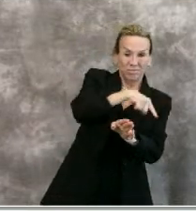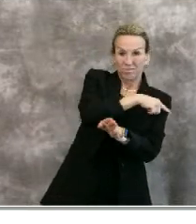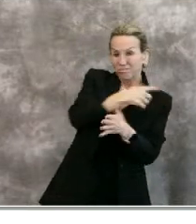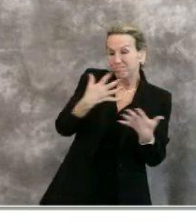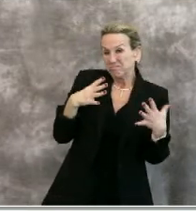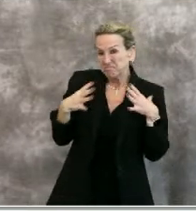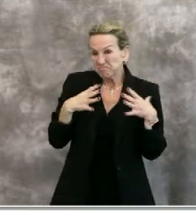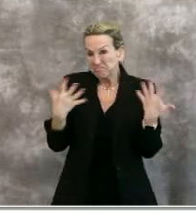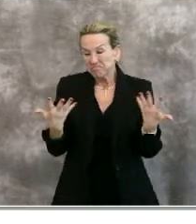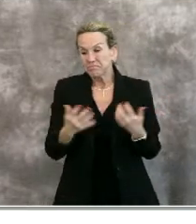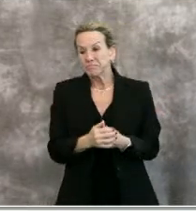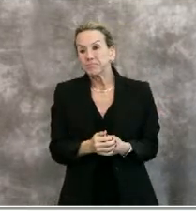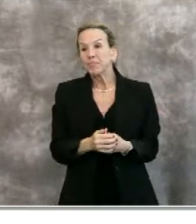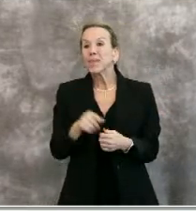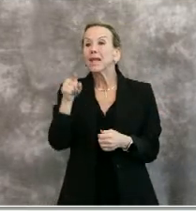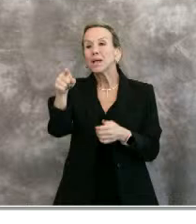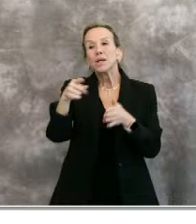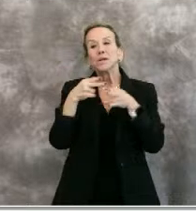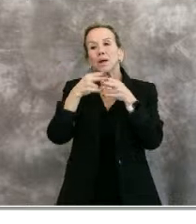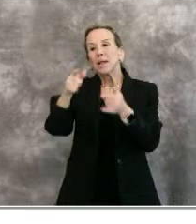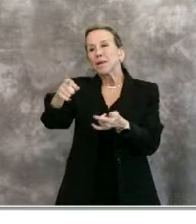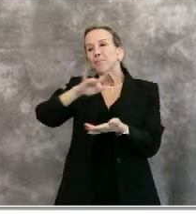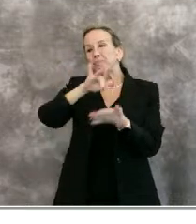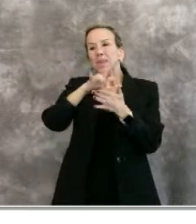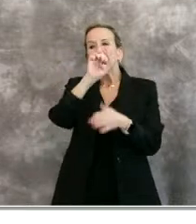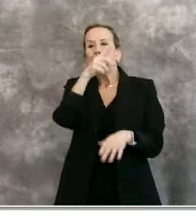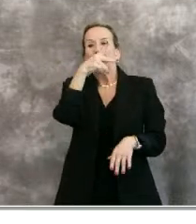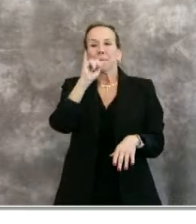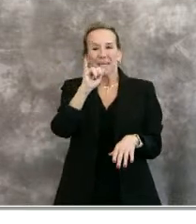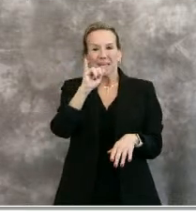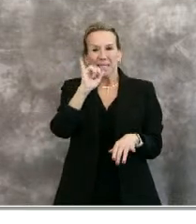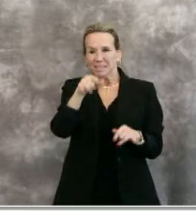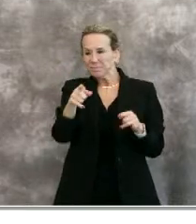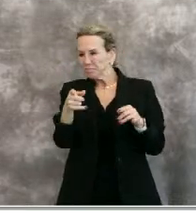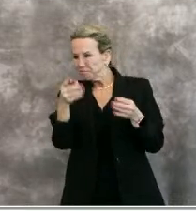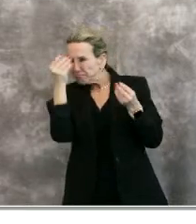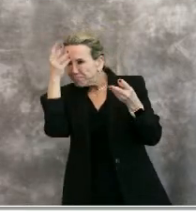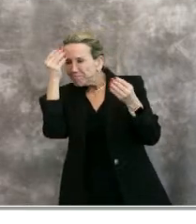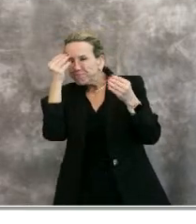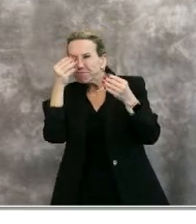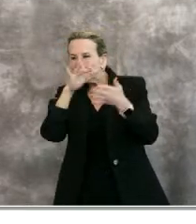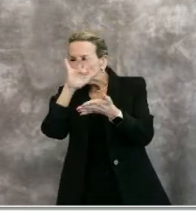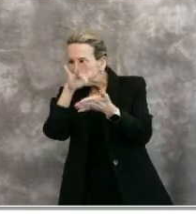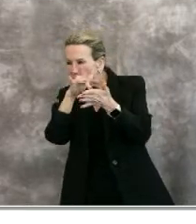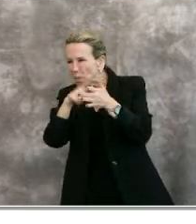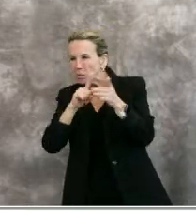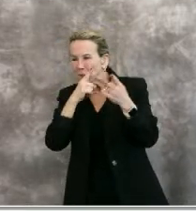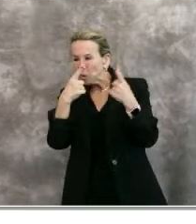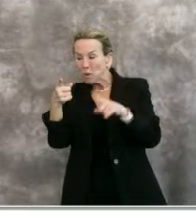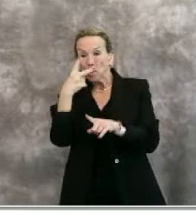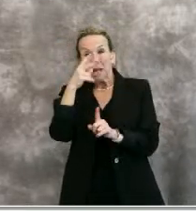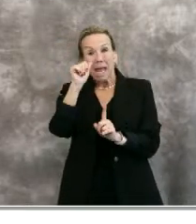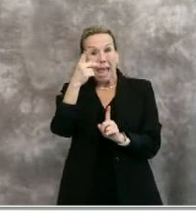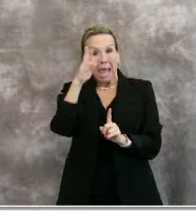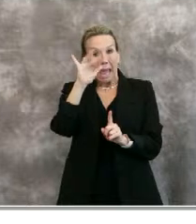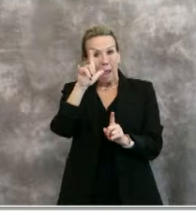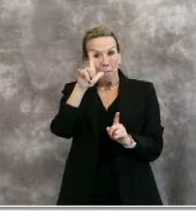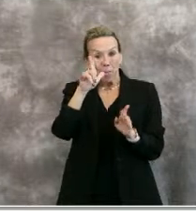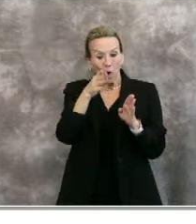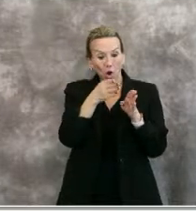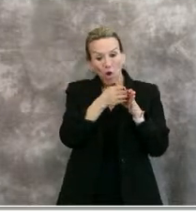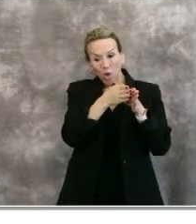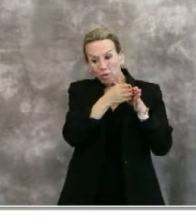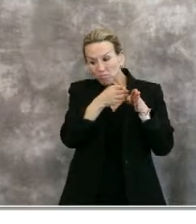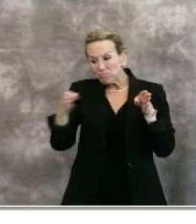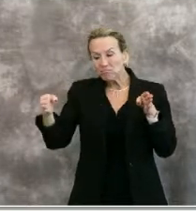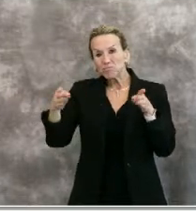can clearly see that, particularly in the latter part of April through May and the very